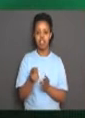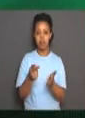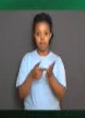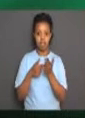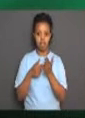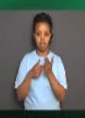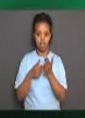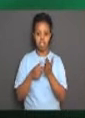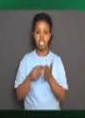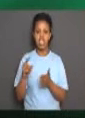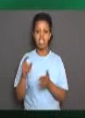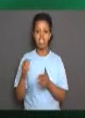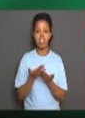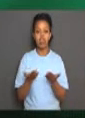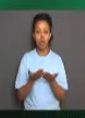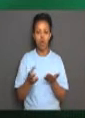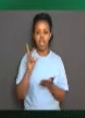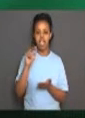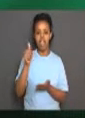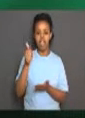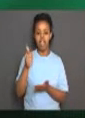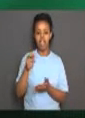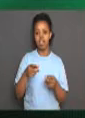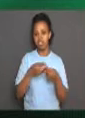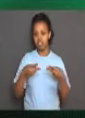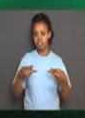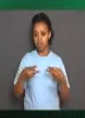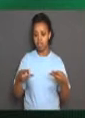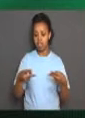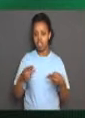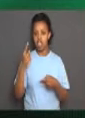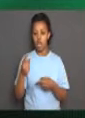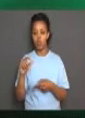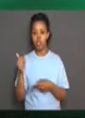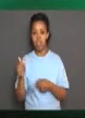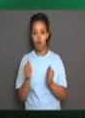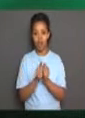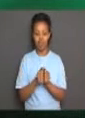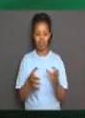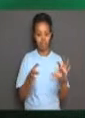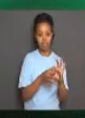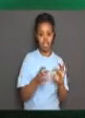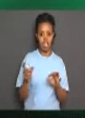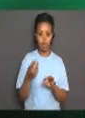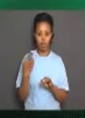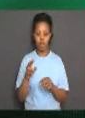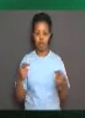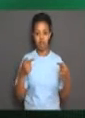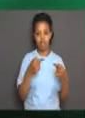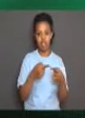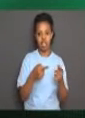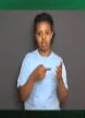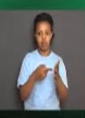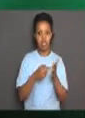a strand of DNA from one species can bind with or hybridize